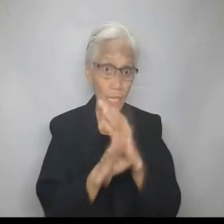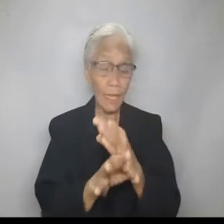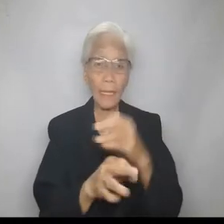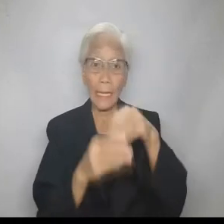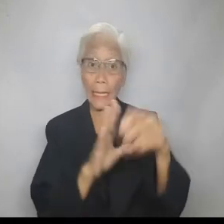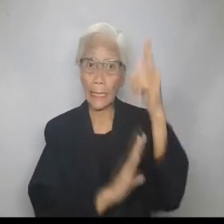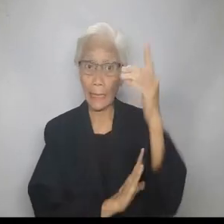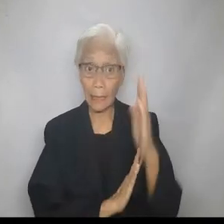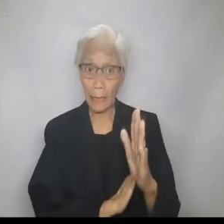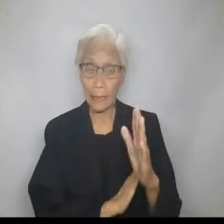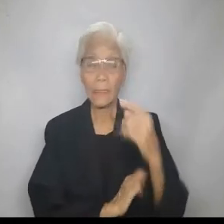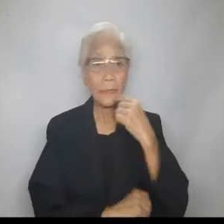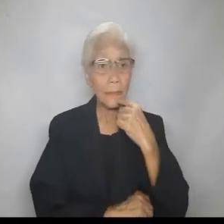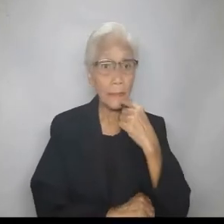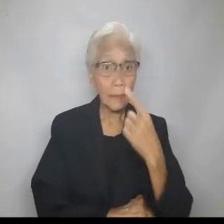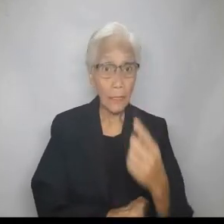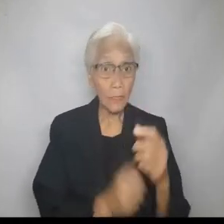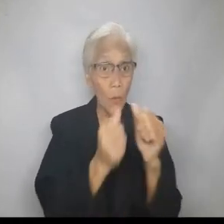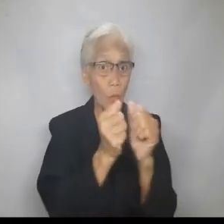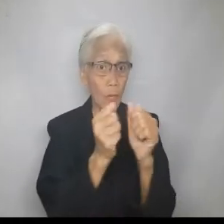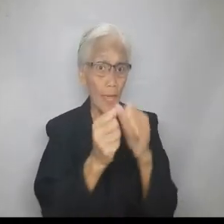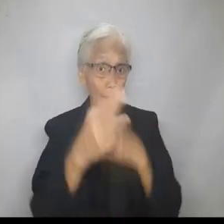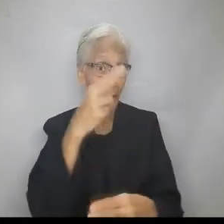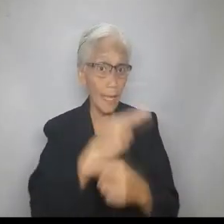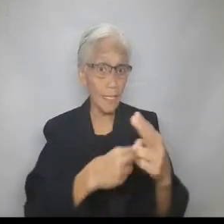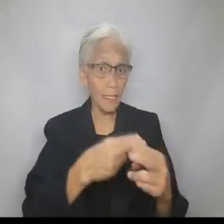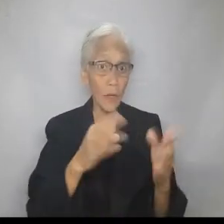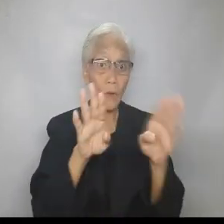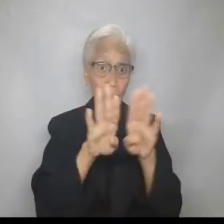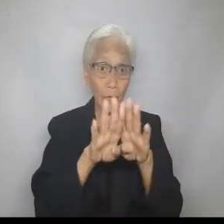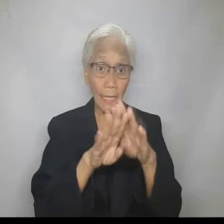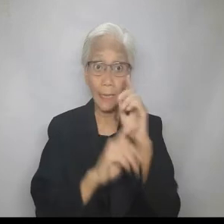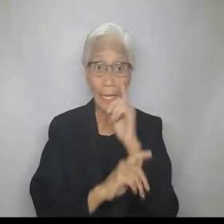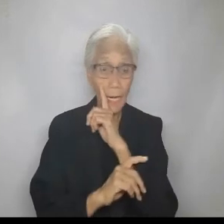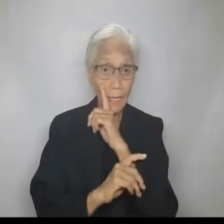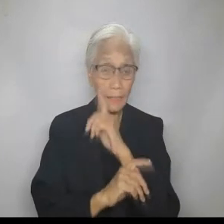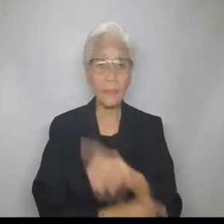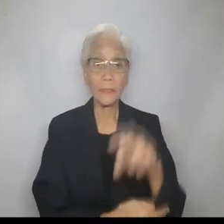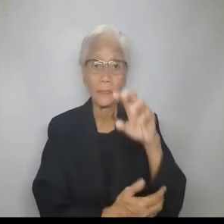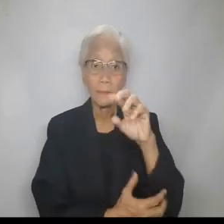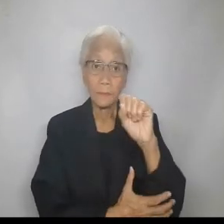of faith in God. It's traditionally said with the hands covering the eyes.